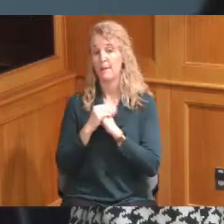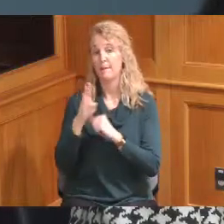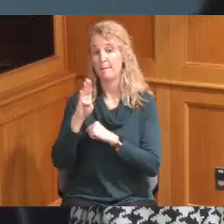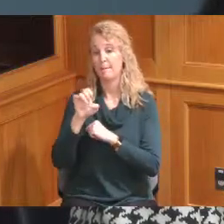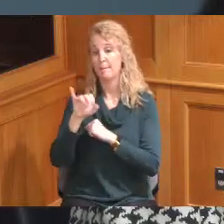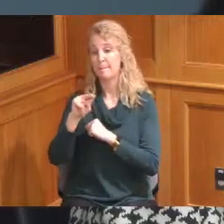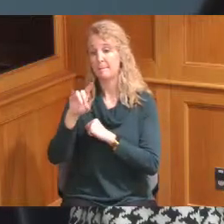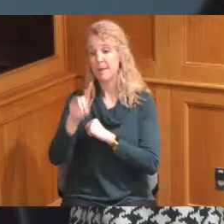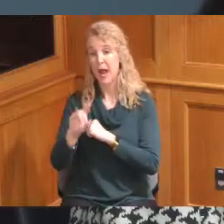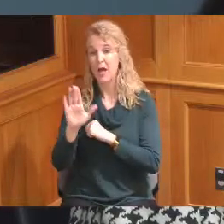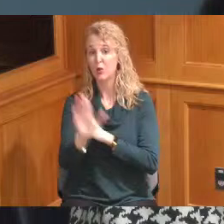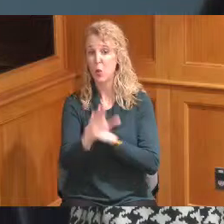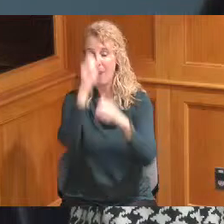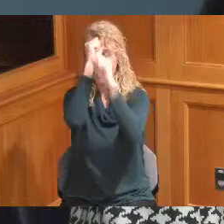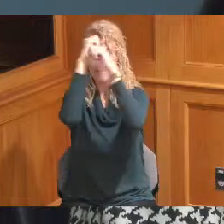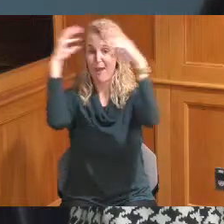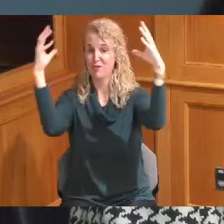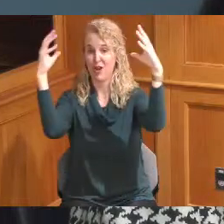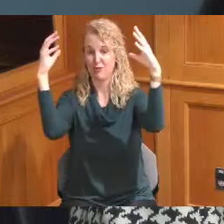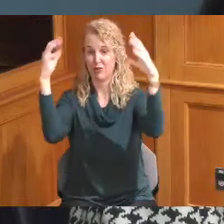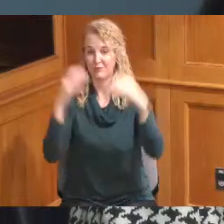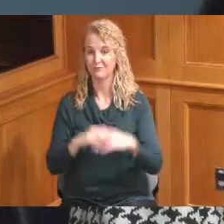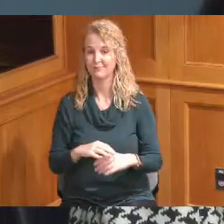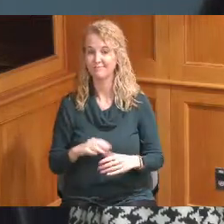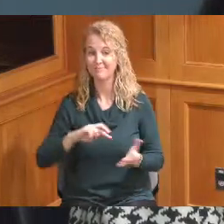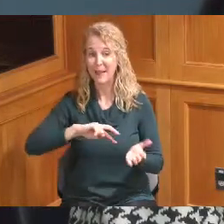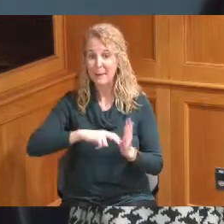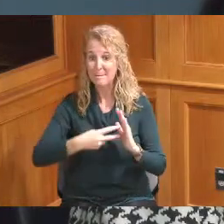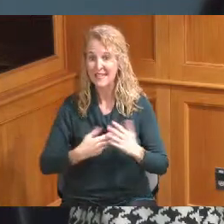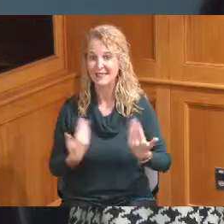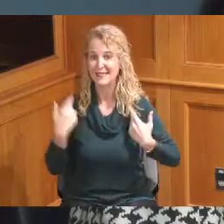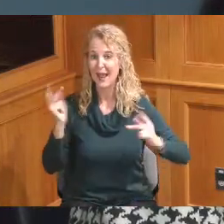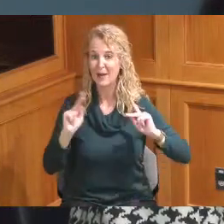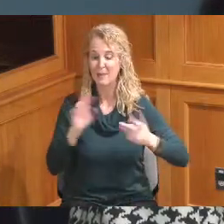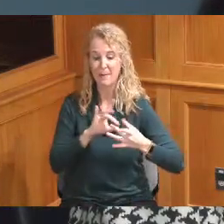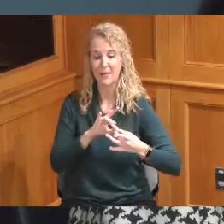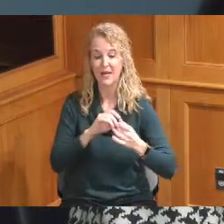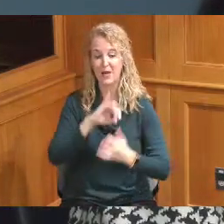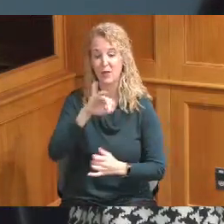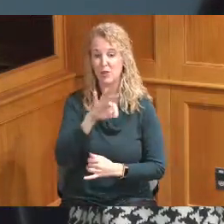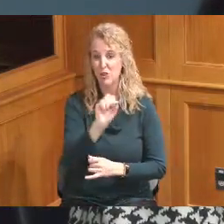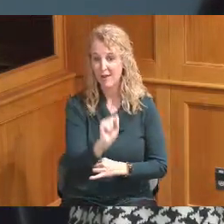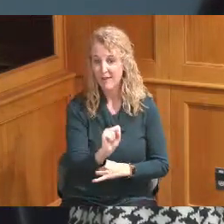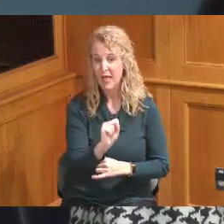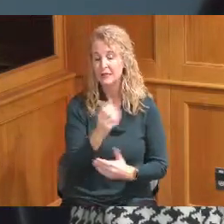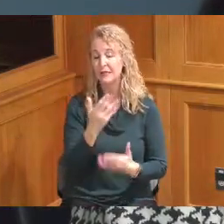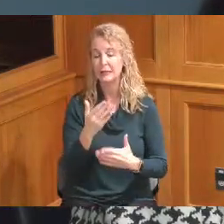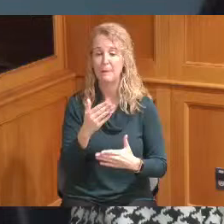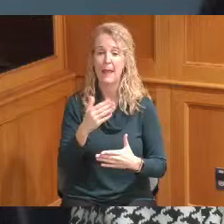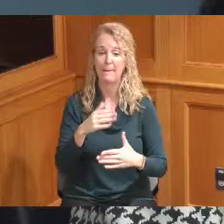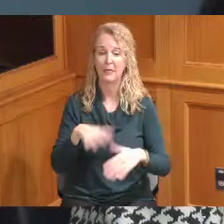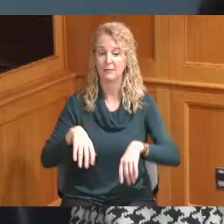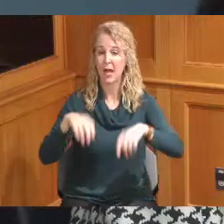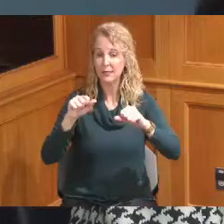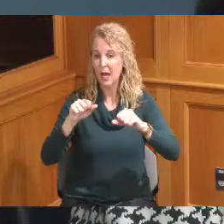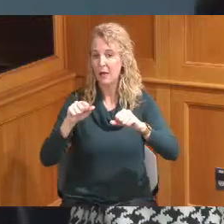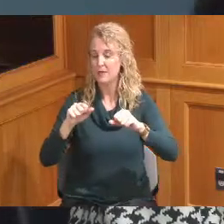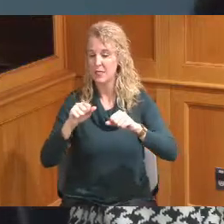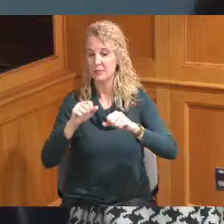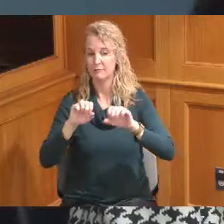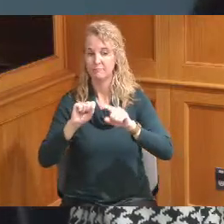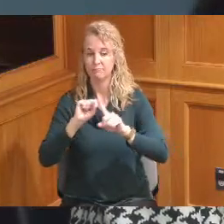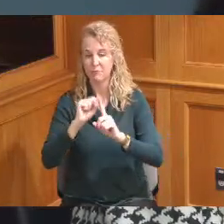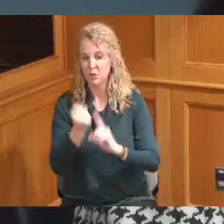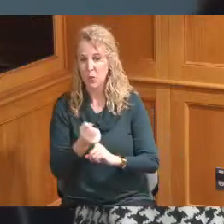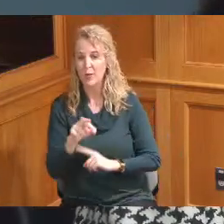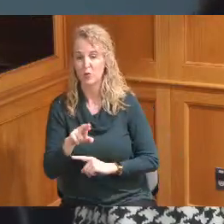Your Imagination. And this is where young people that are connected to JFS who are in foster care or adoptive young people,